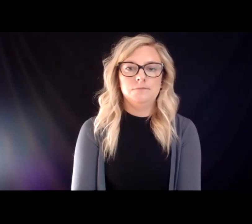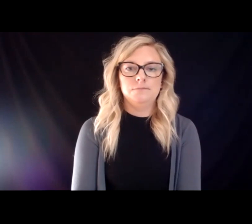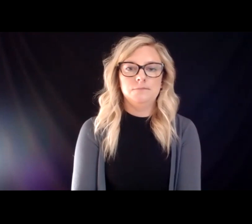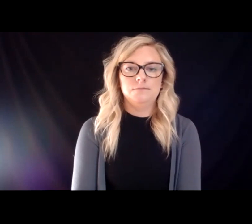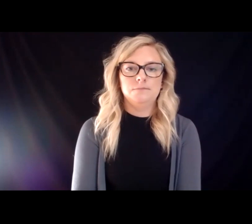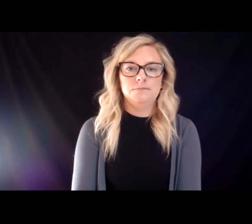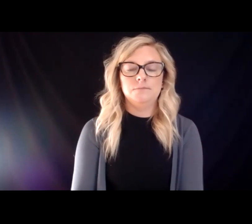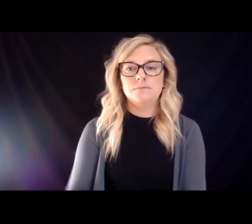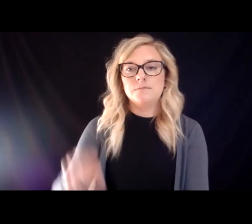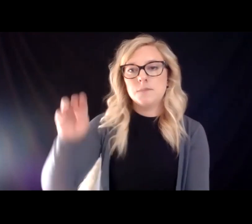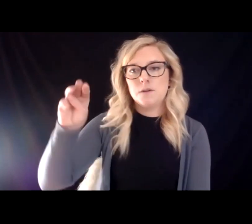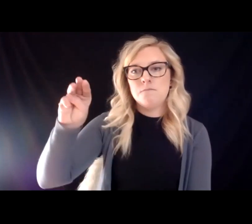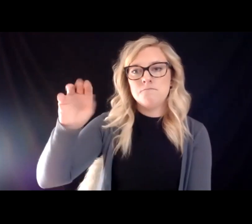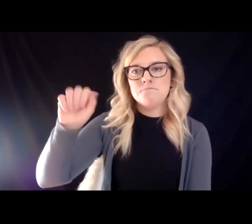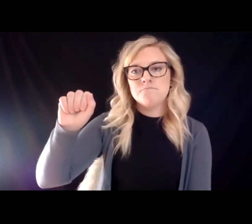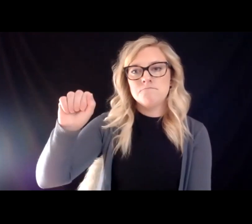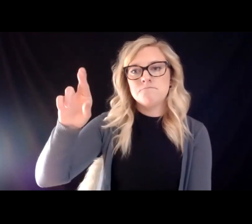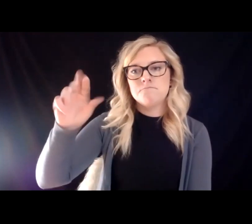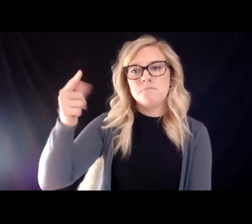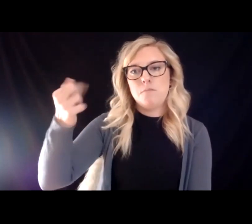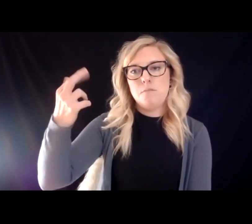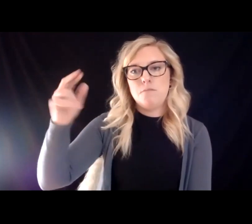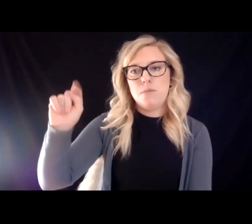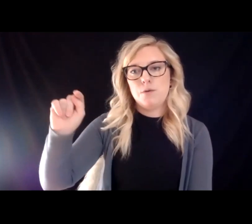So Margaret, here you are. Yes, I'm here.